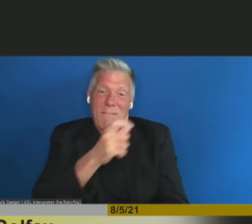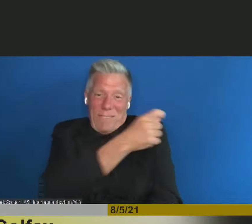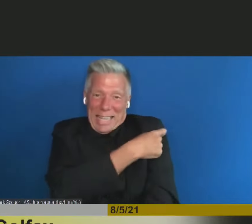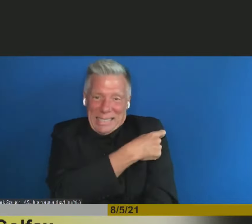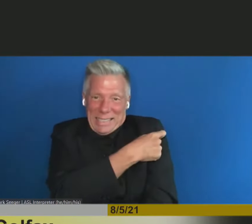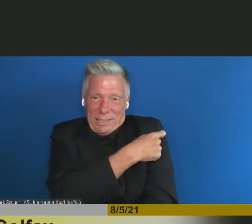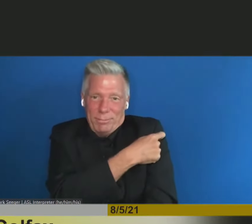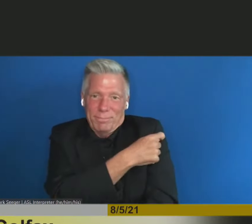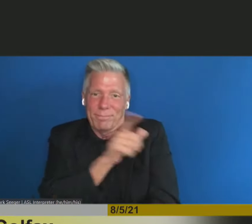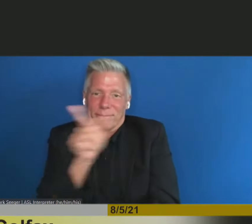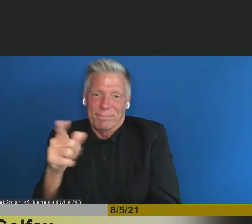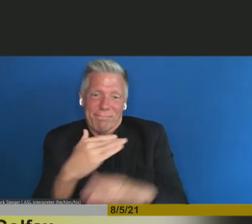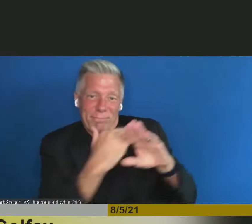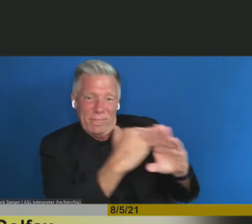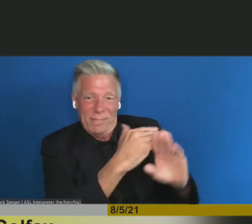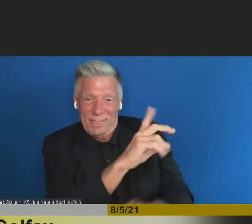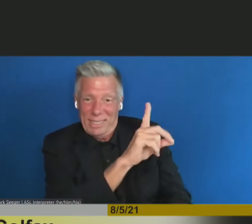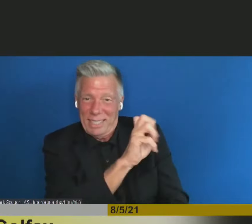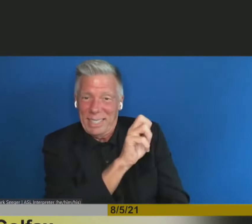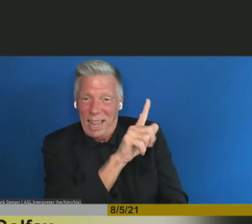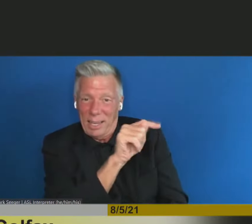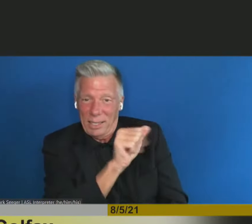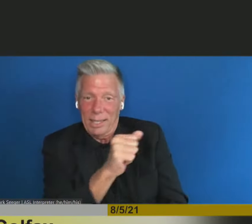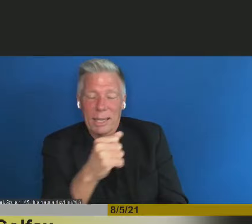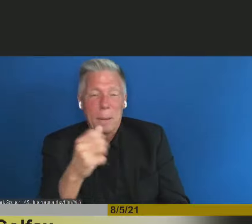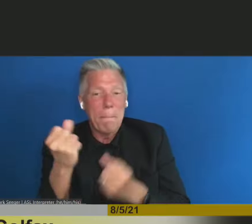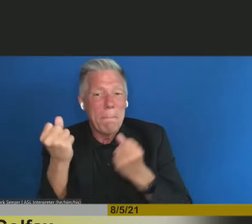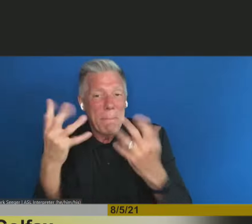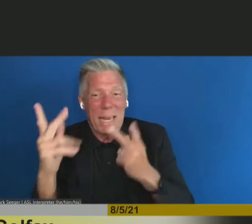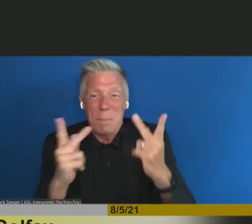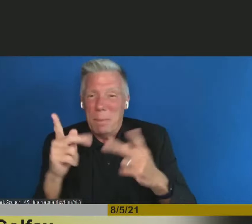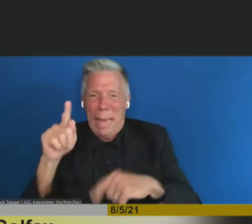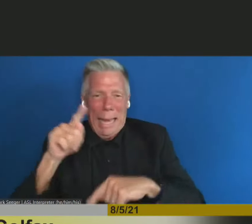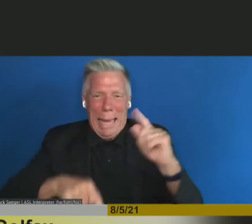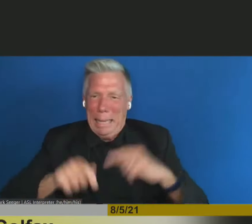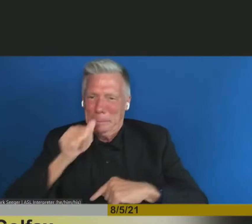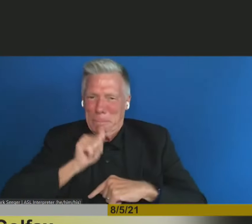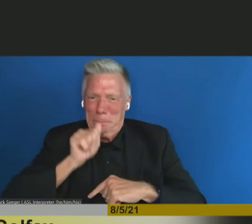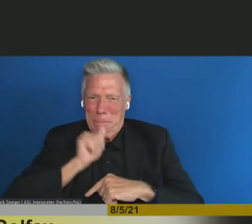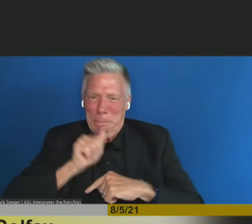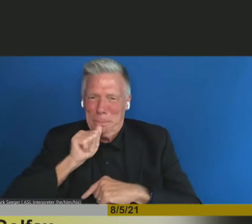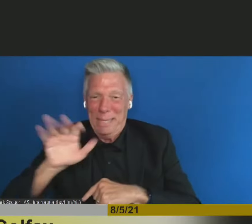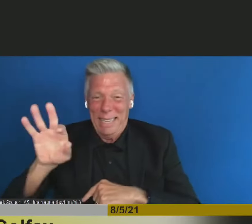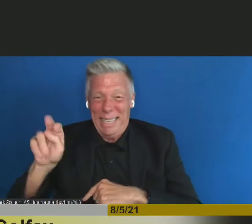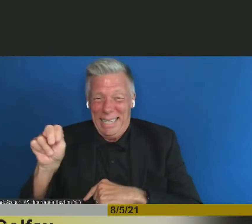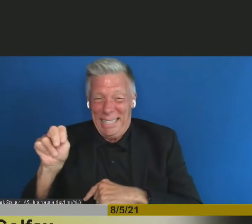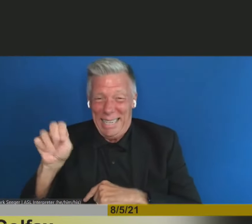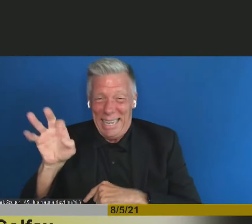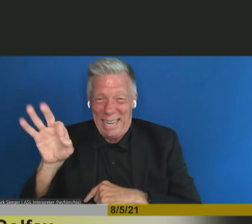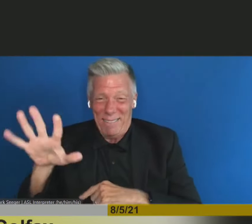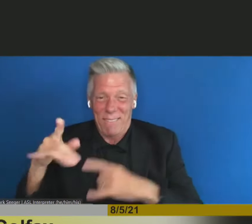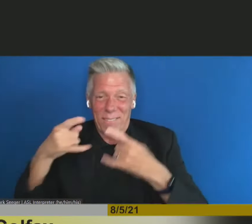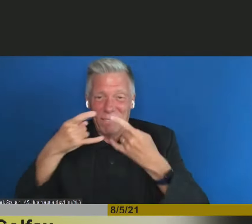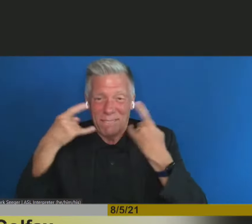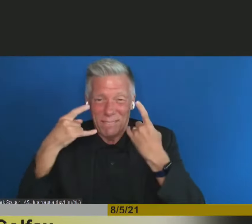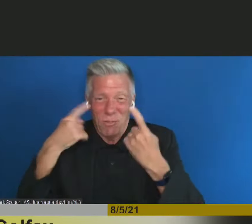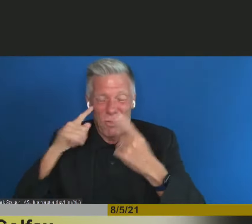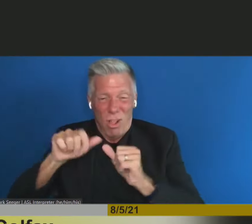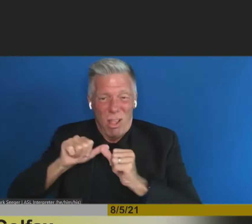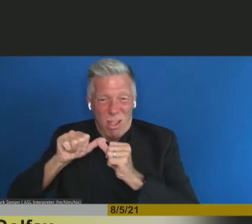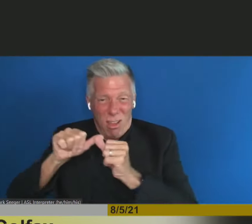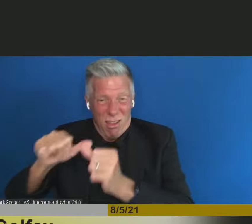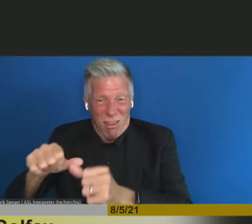if many people can't tolerate wearing an N95 mask for very long inside. So if it's better to wear a surgical